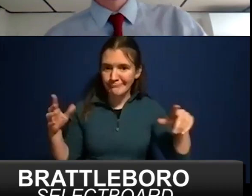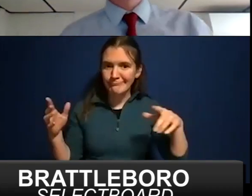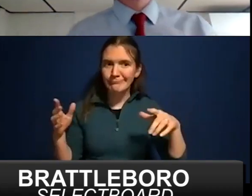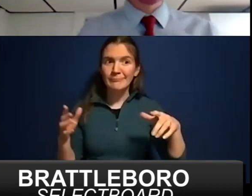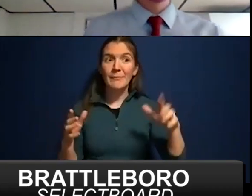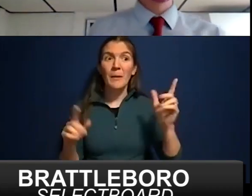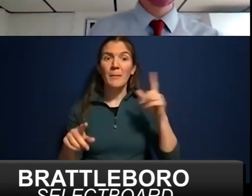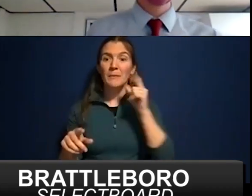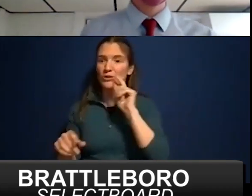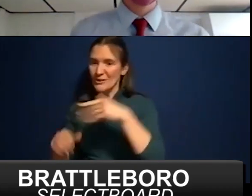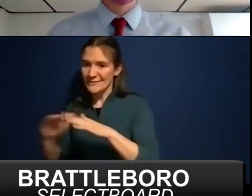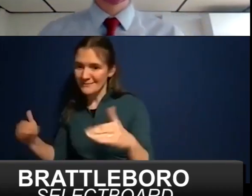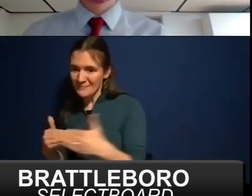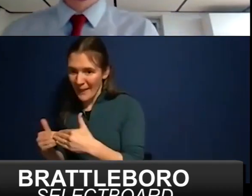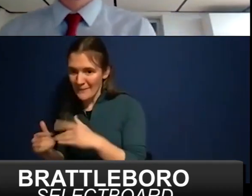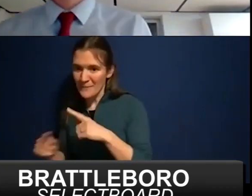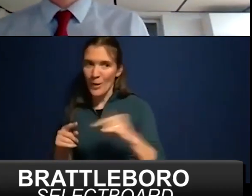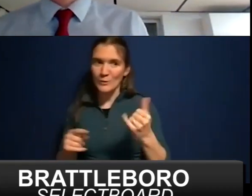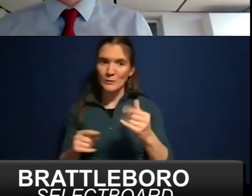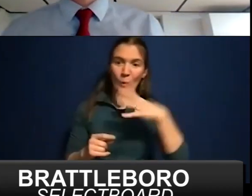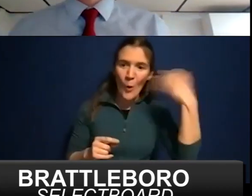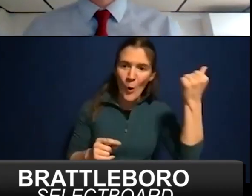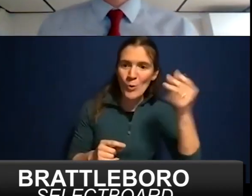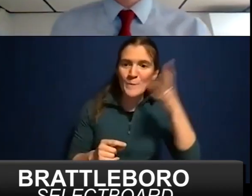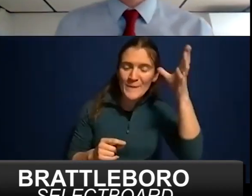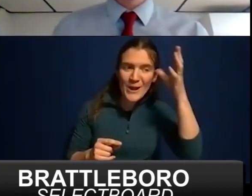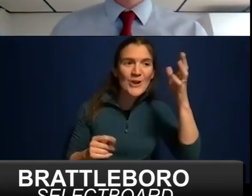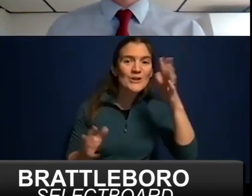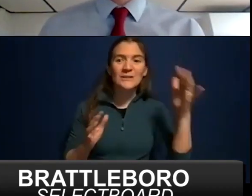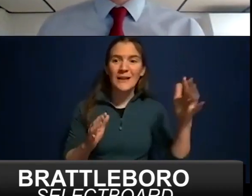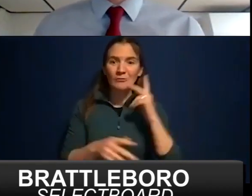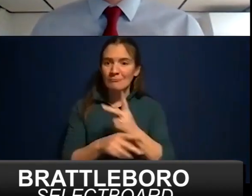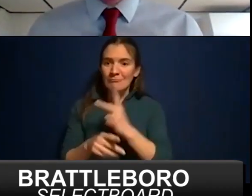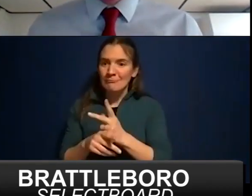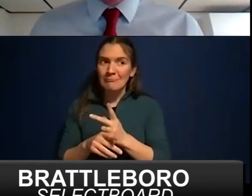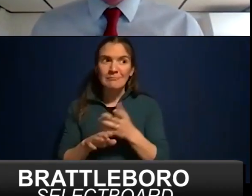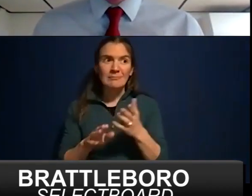care in the evening hours, sort of outside of a normal work schedule.